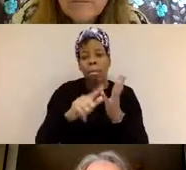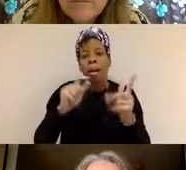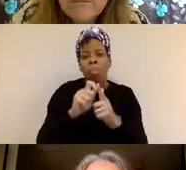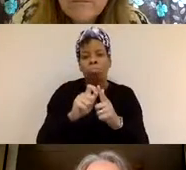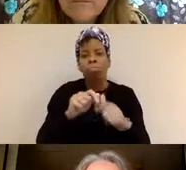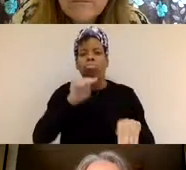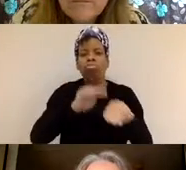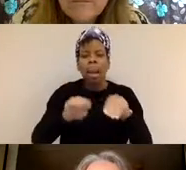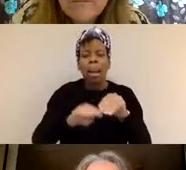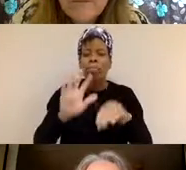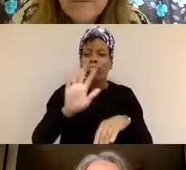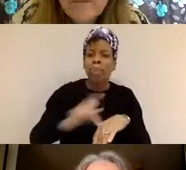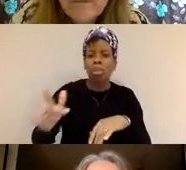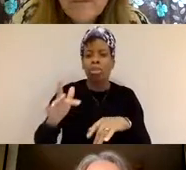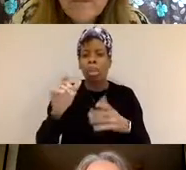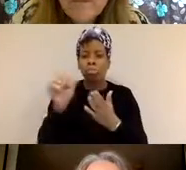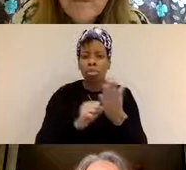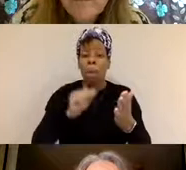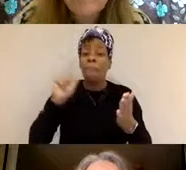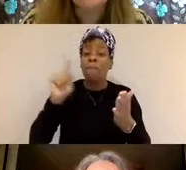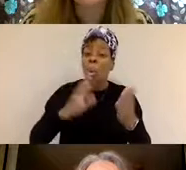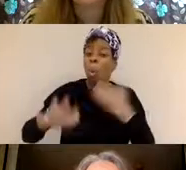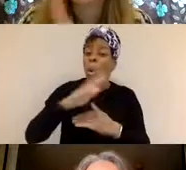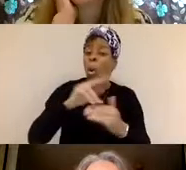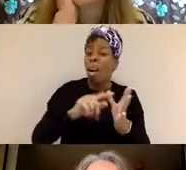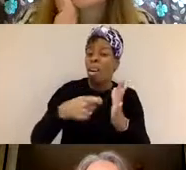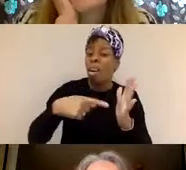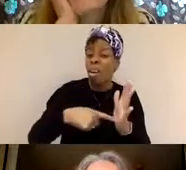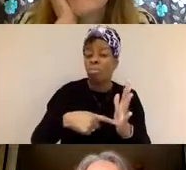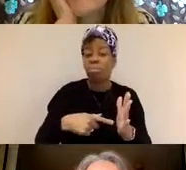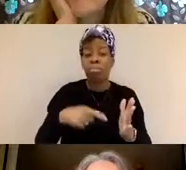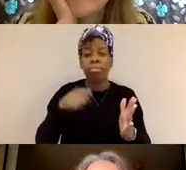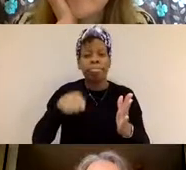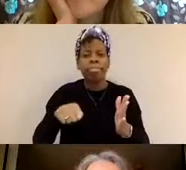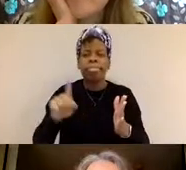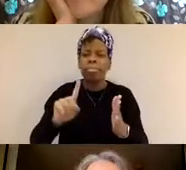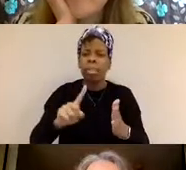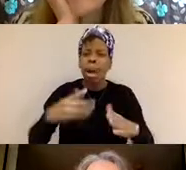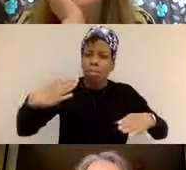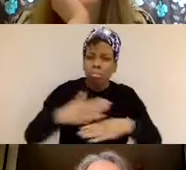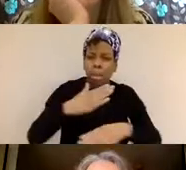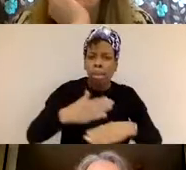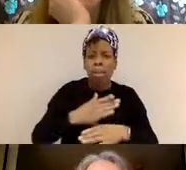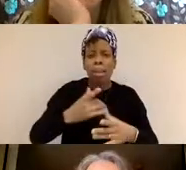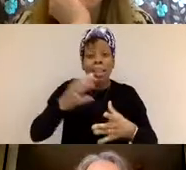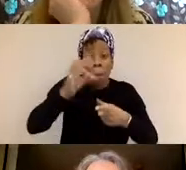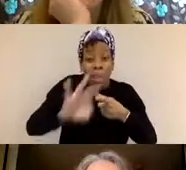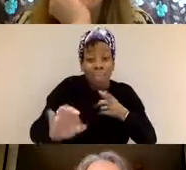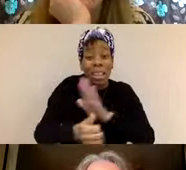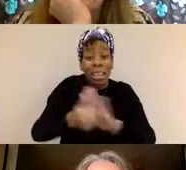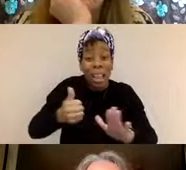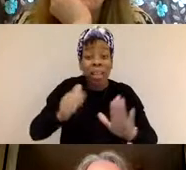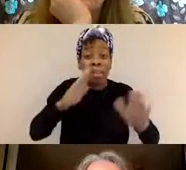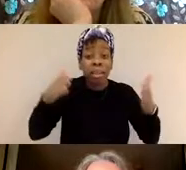for artists. And that's focused around very practical kind of arts sector specific skills,